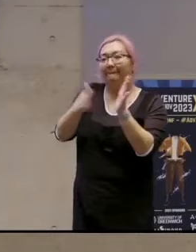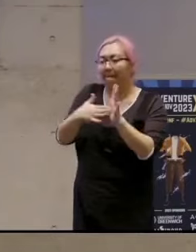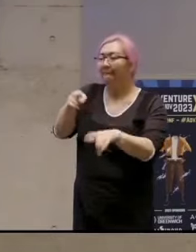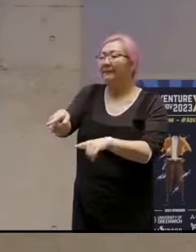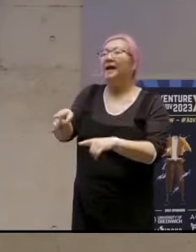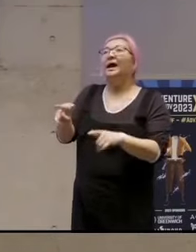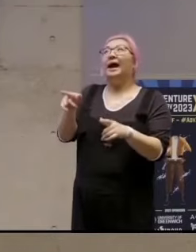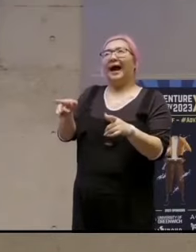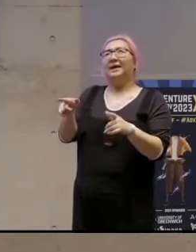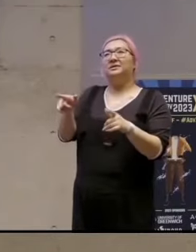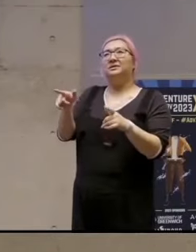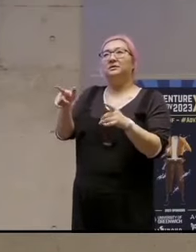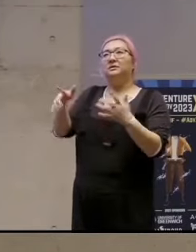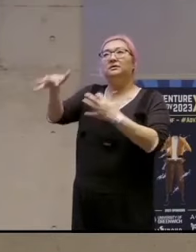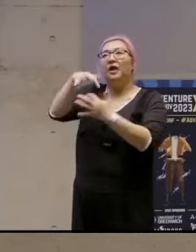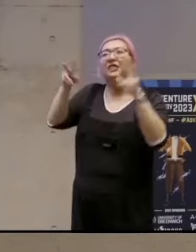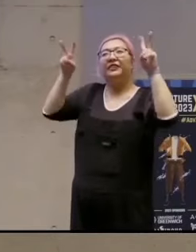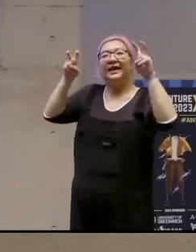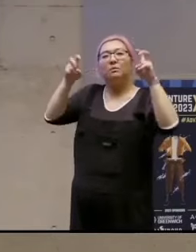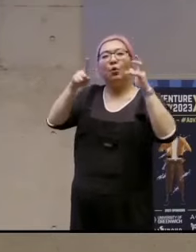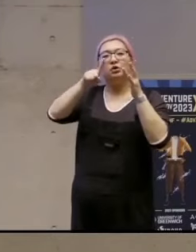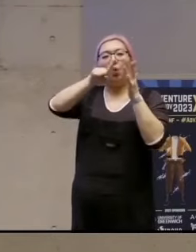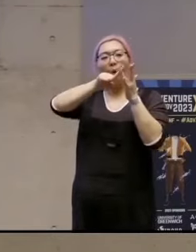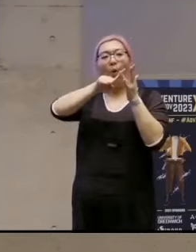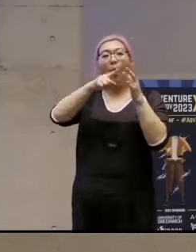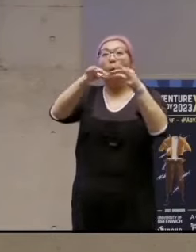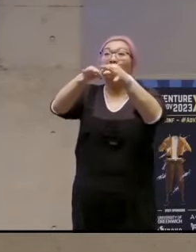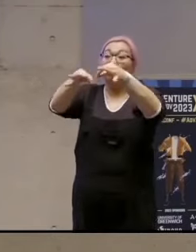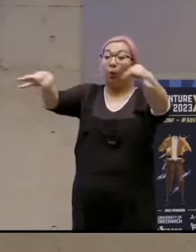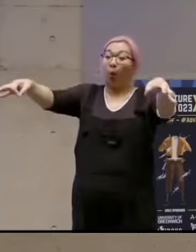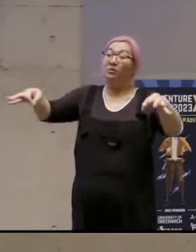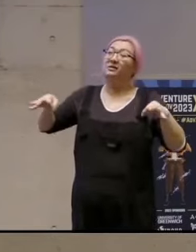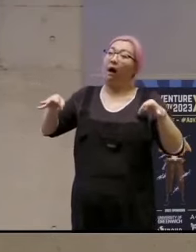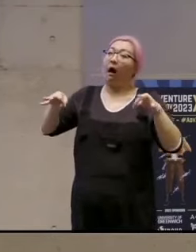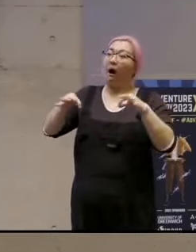refugee crisis, and Trump was threatening to build a wall,